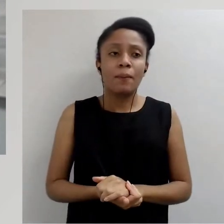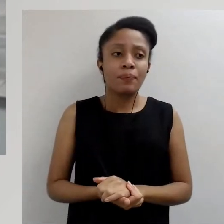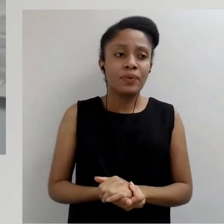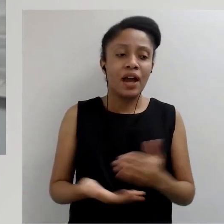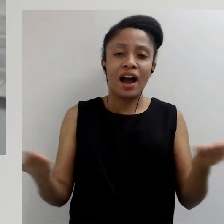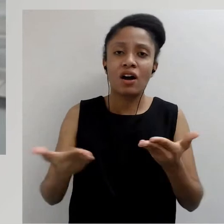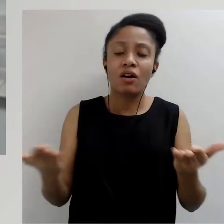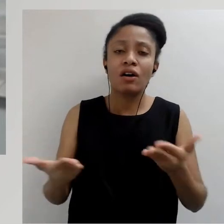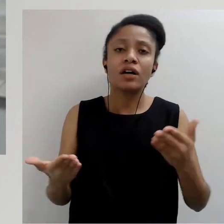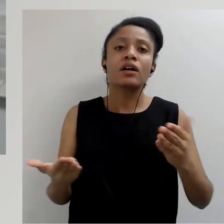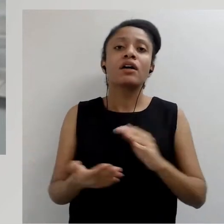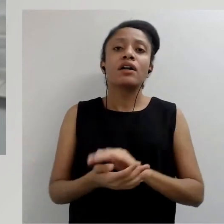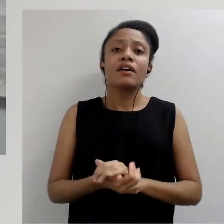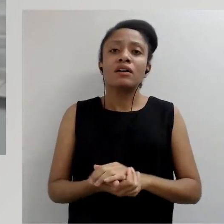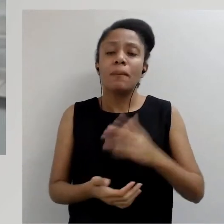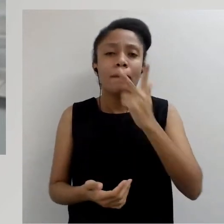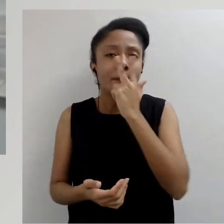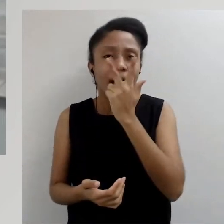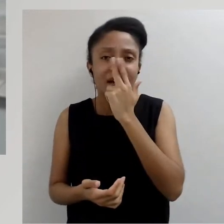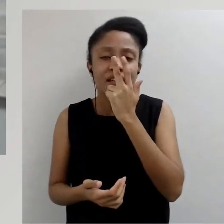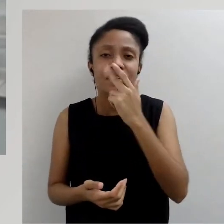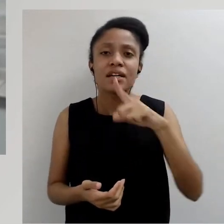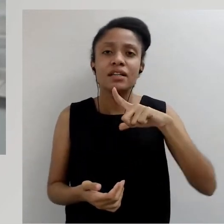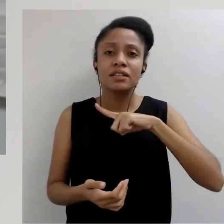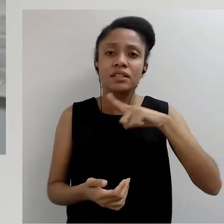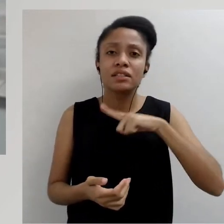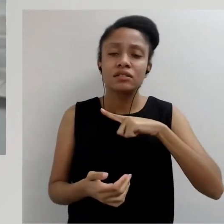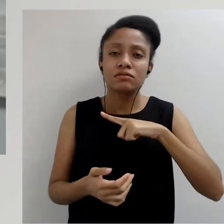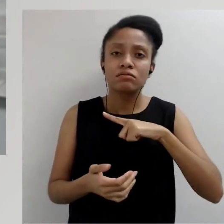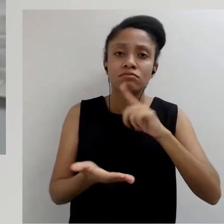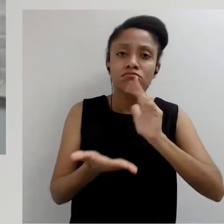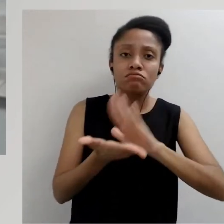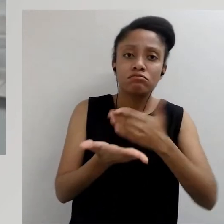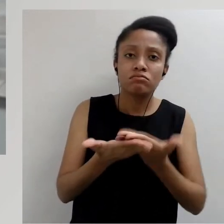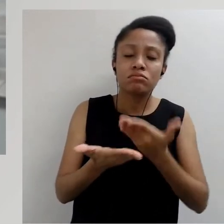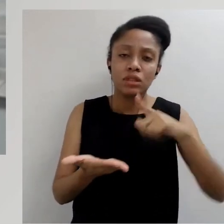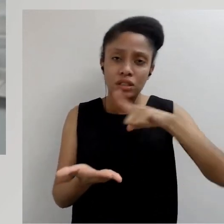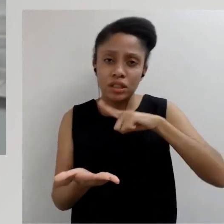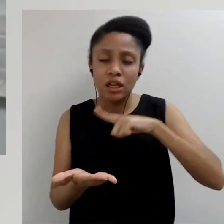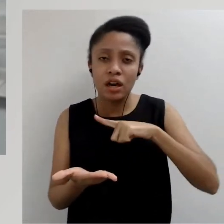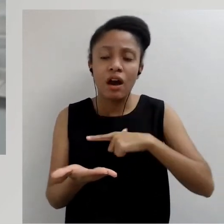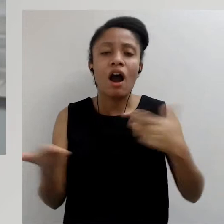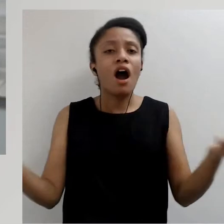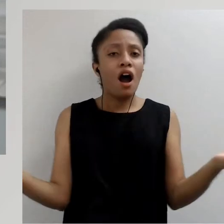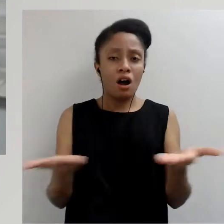know if Mr. David is receiving the translation. I guess not anymore.